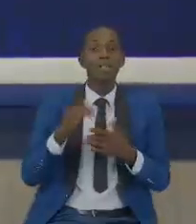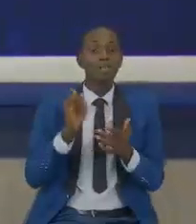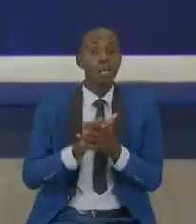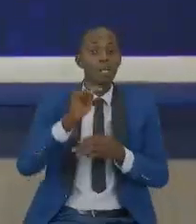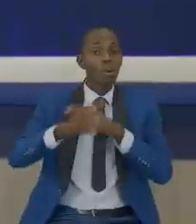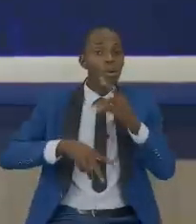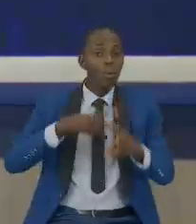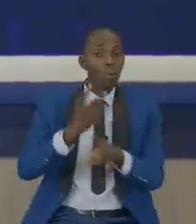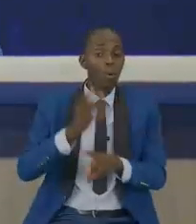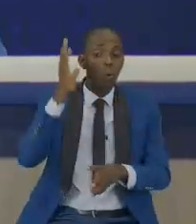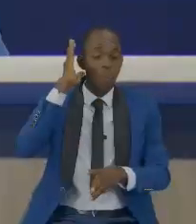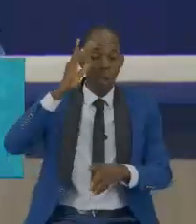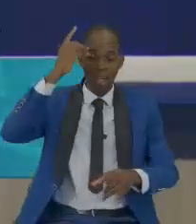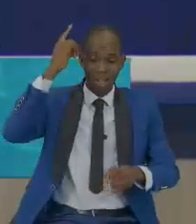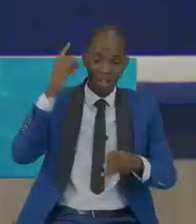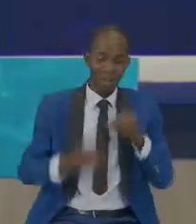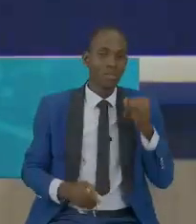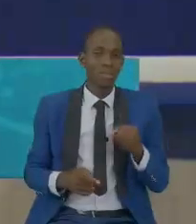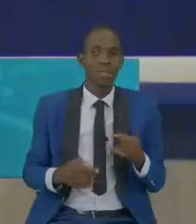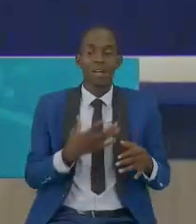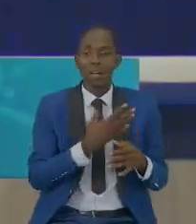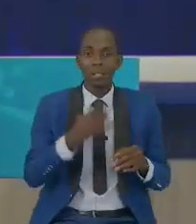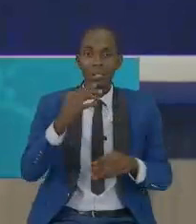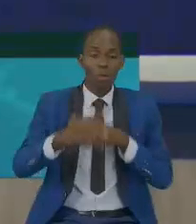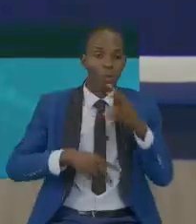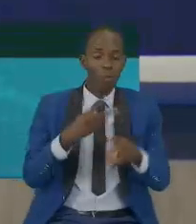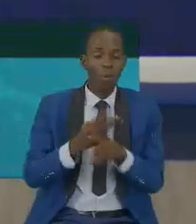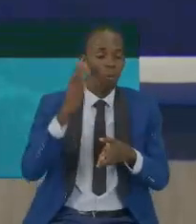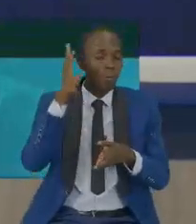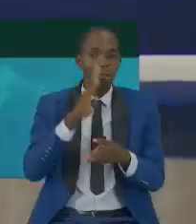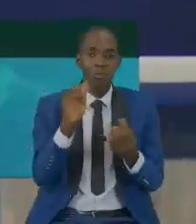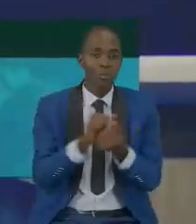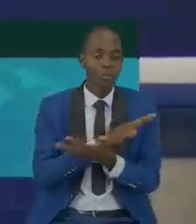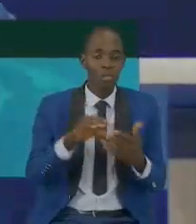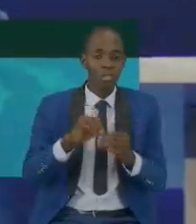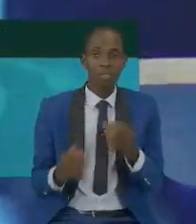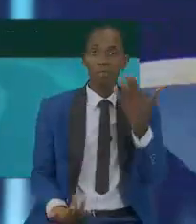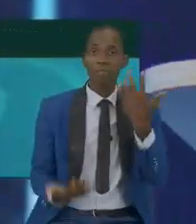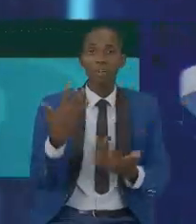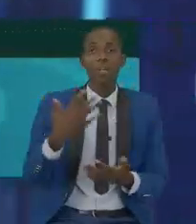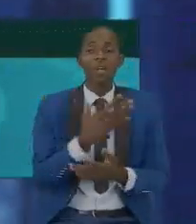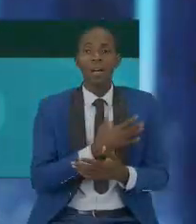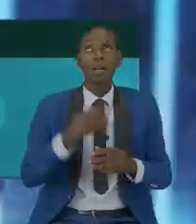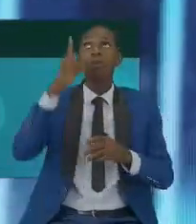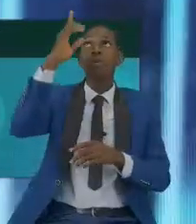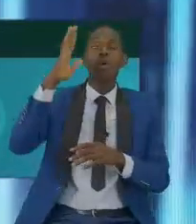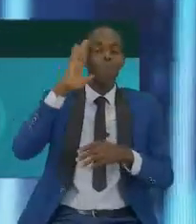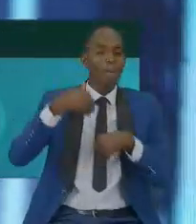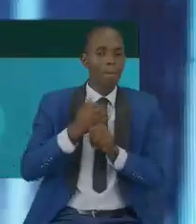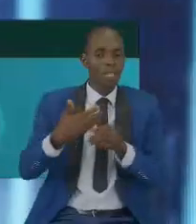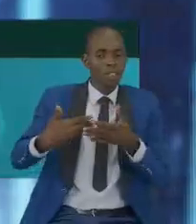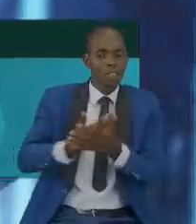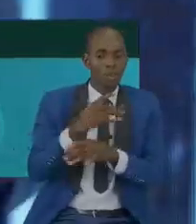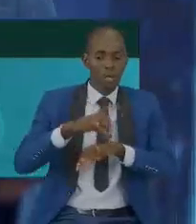is going to end, and that the world will go up in fire, and that God is going to make a new earth and a new heaven.